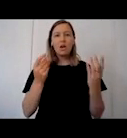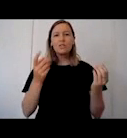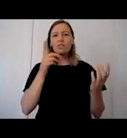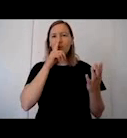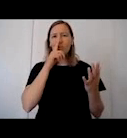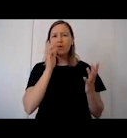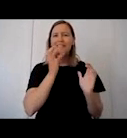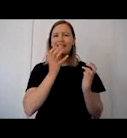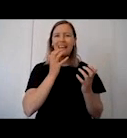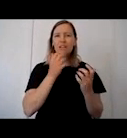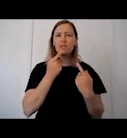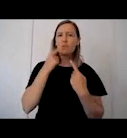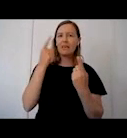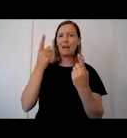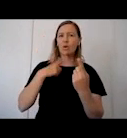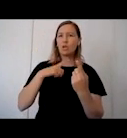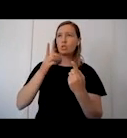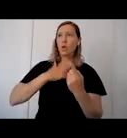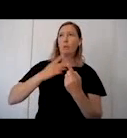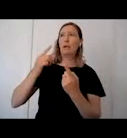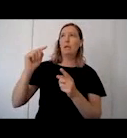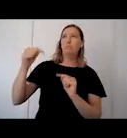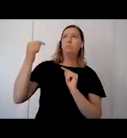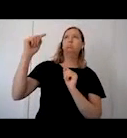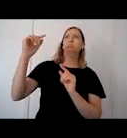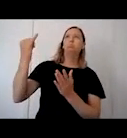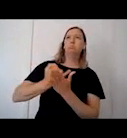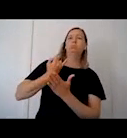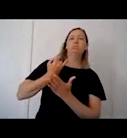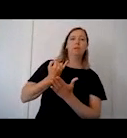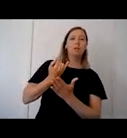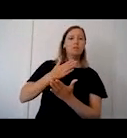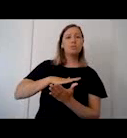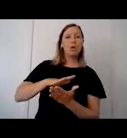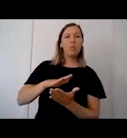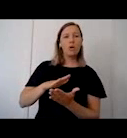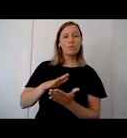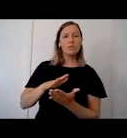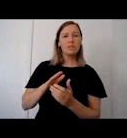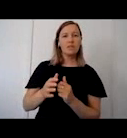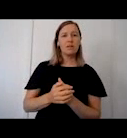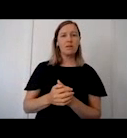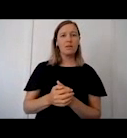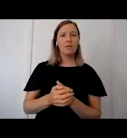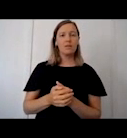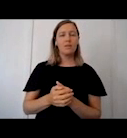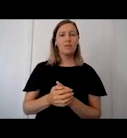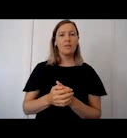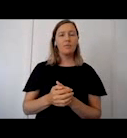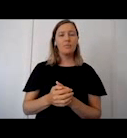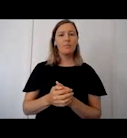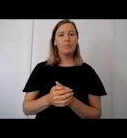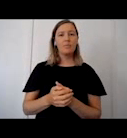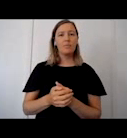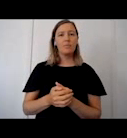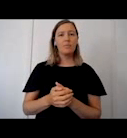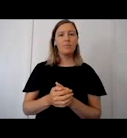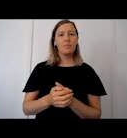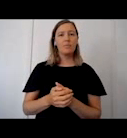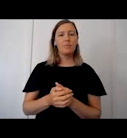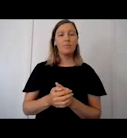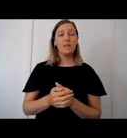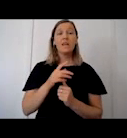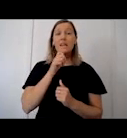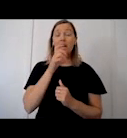for fear of backlash, retaliation. And I can't reiterate enough that in fear, we